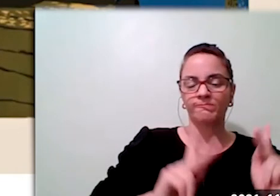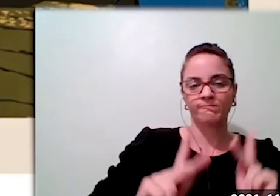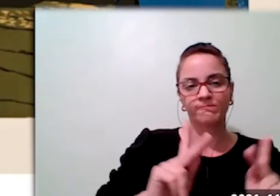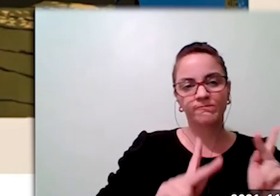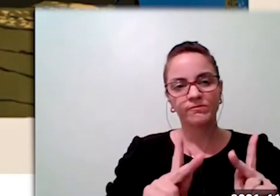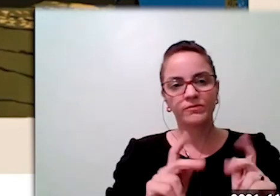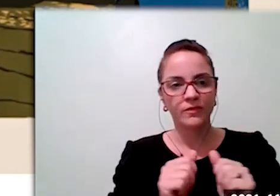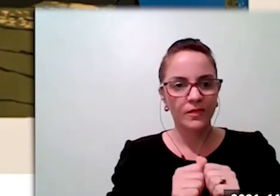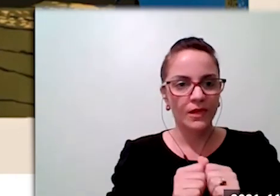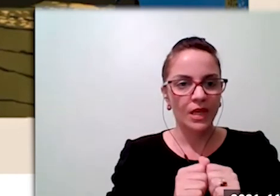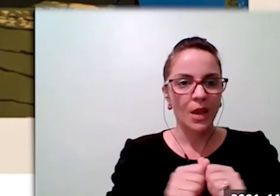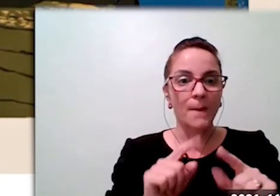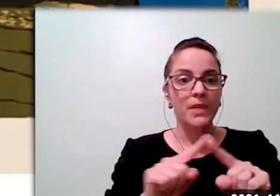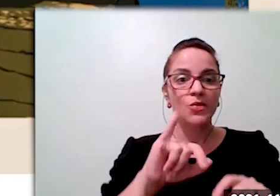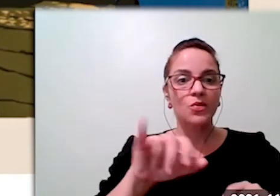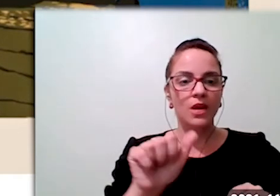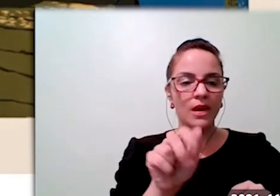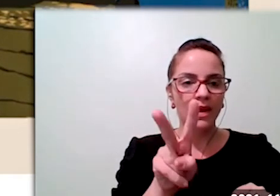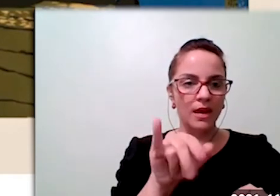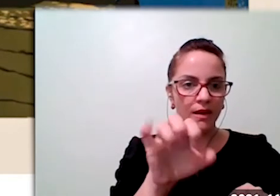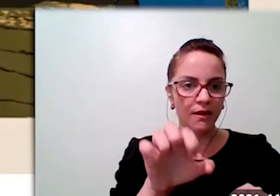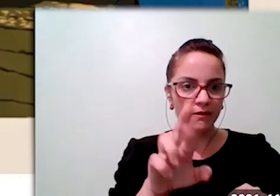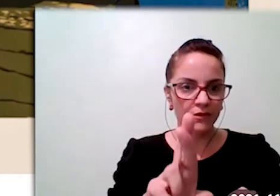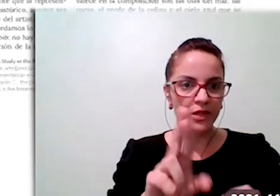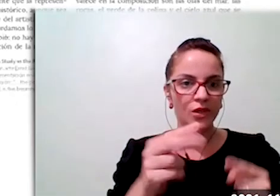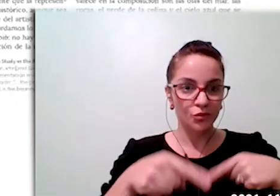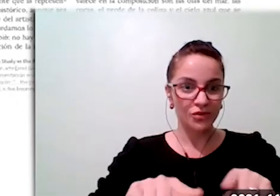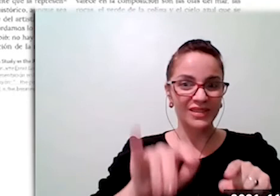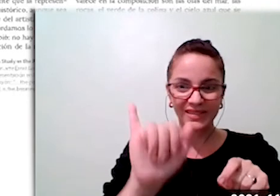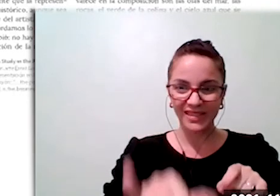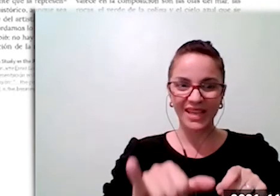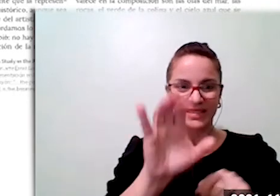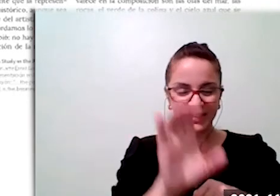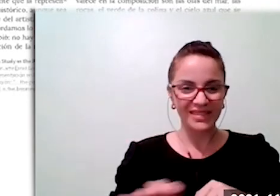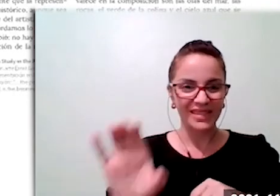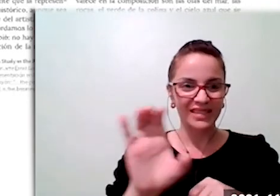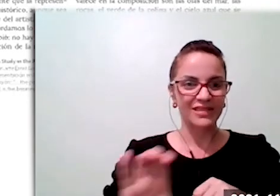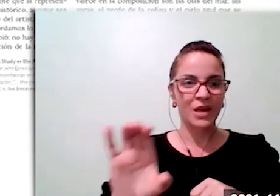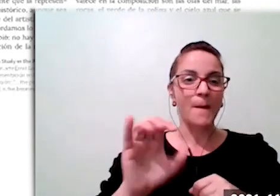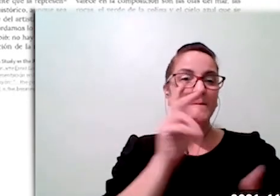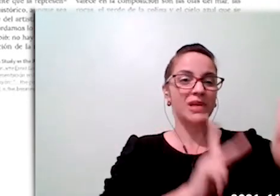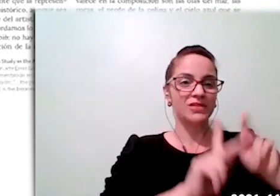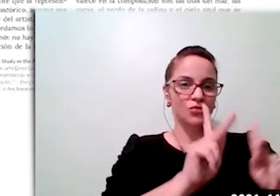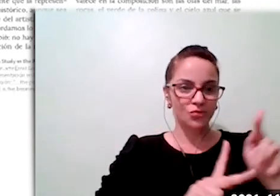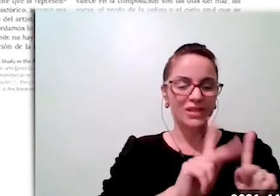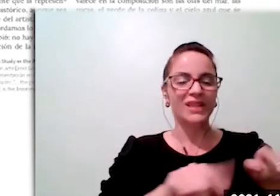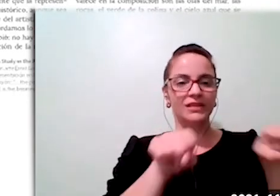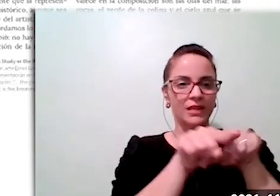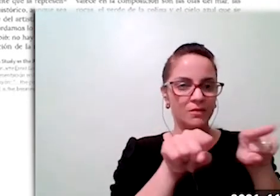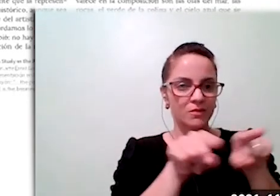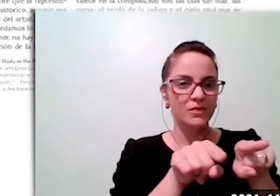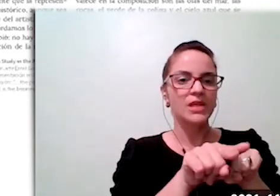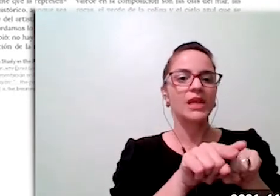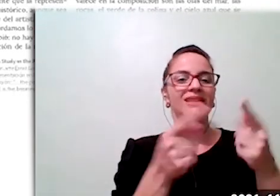As stated by Javier, it is during this century that local artists also highlight the beauty